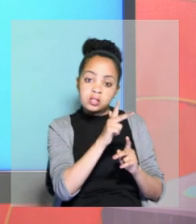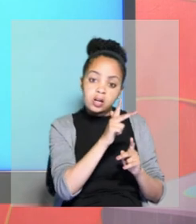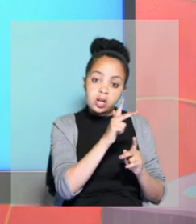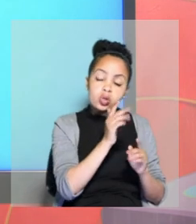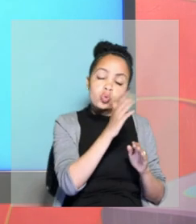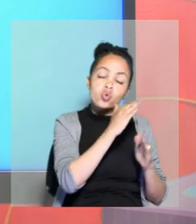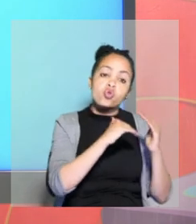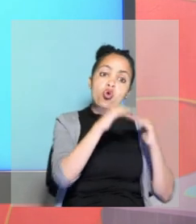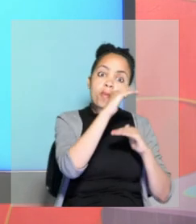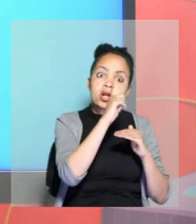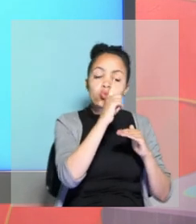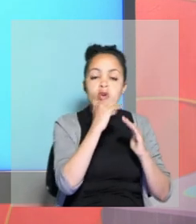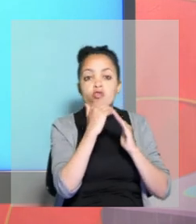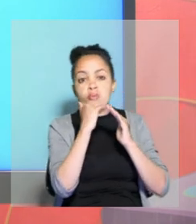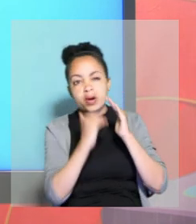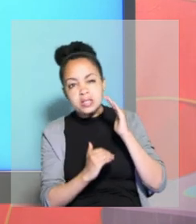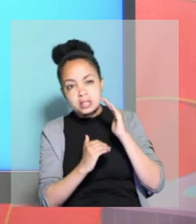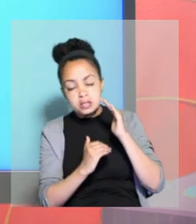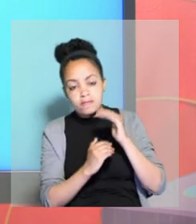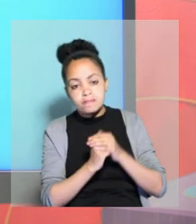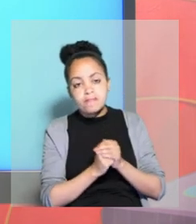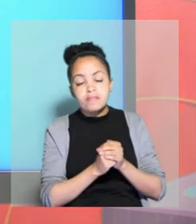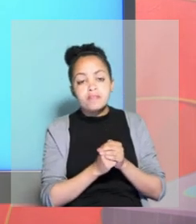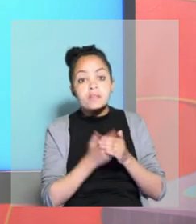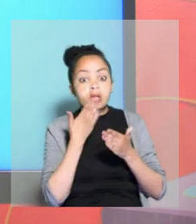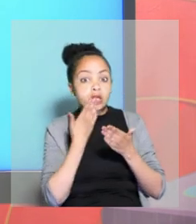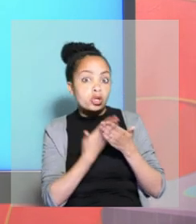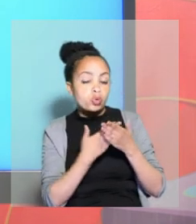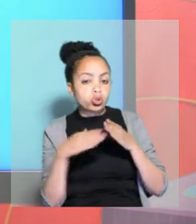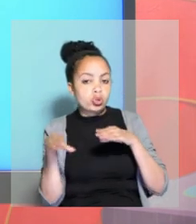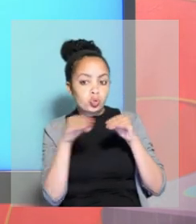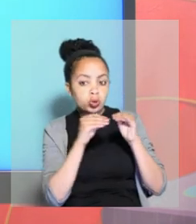represents recessive. Good student.